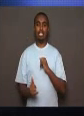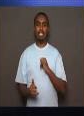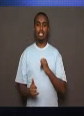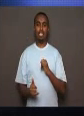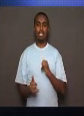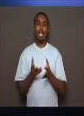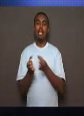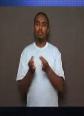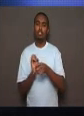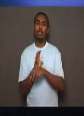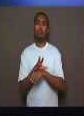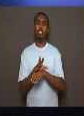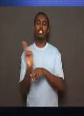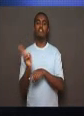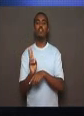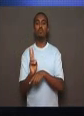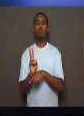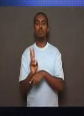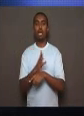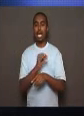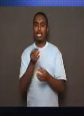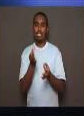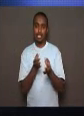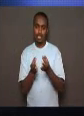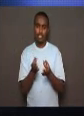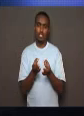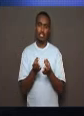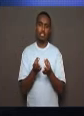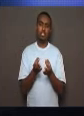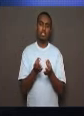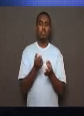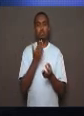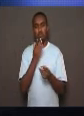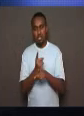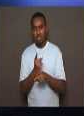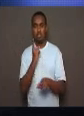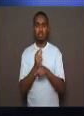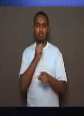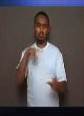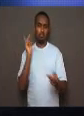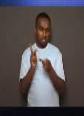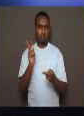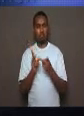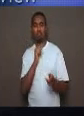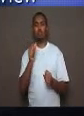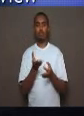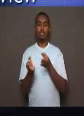Finally, explain the message of the film and discuss whether or not its message is